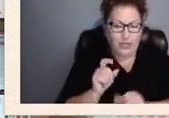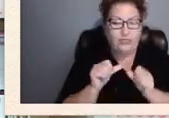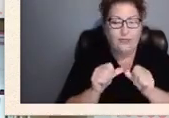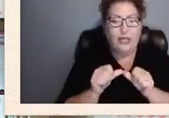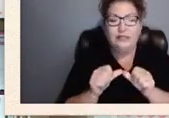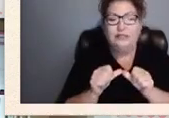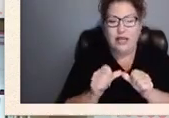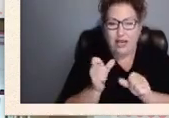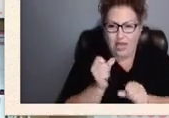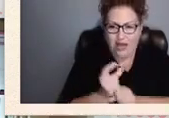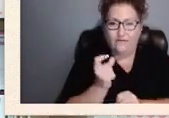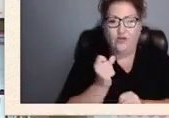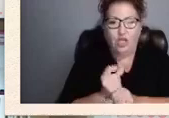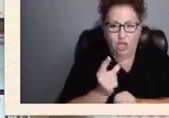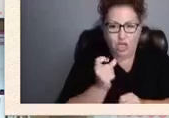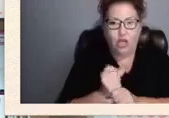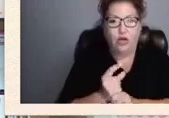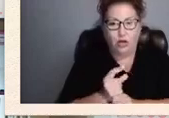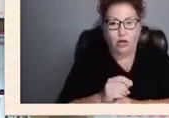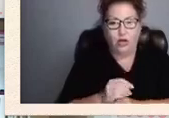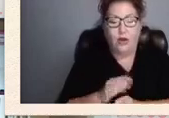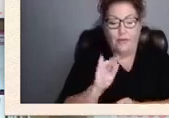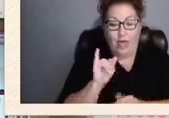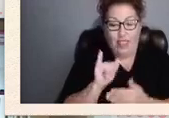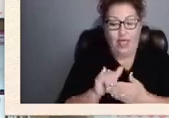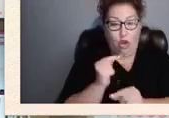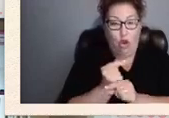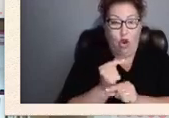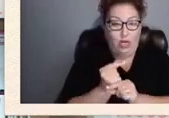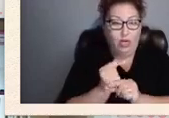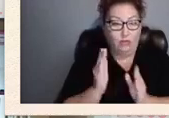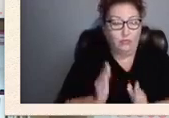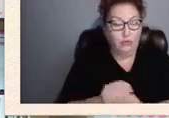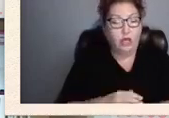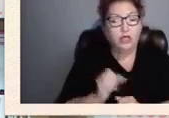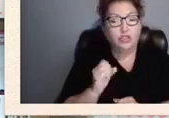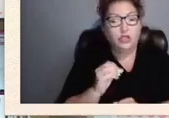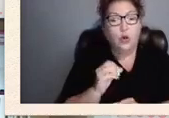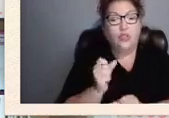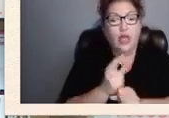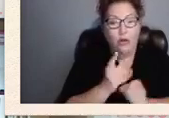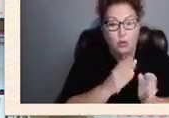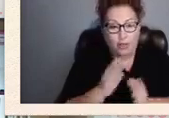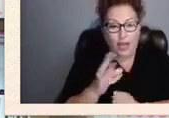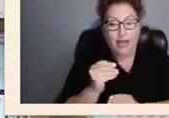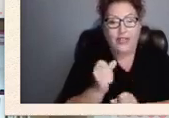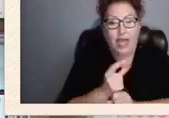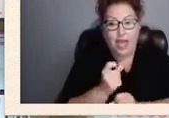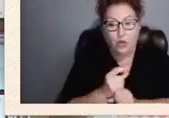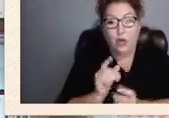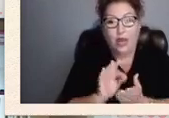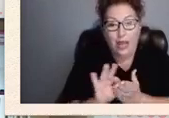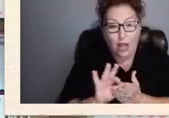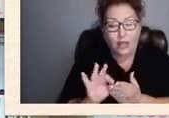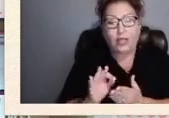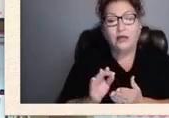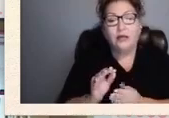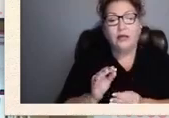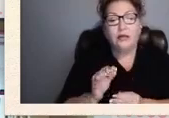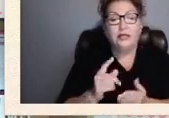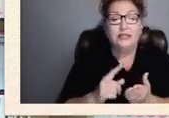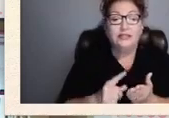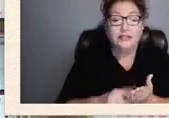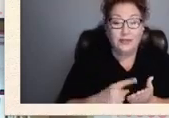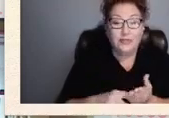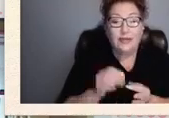every year by that guardian. So there's an annual plan and an annual accounting, sometimes a simplified annual accounting that has to